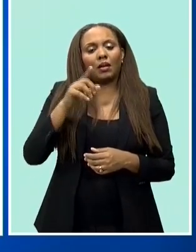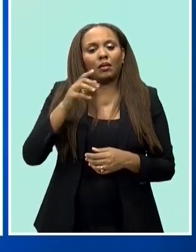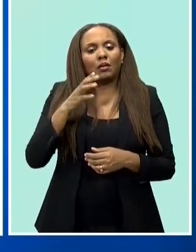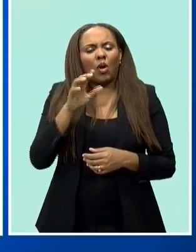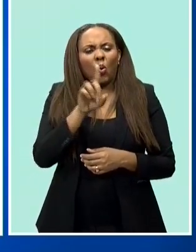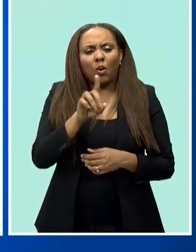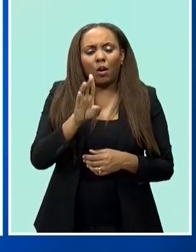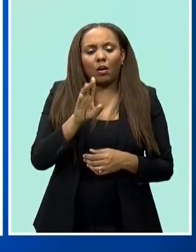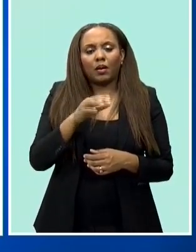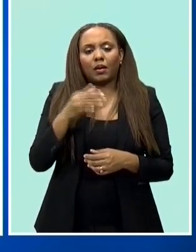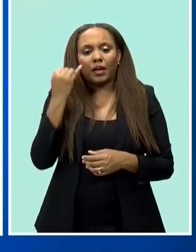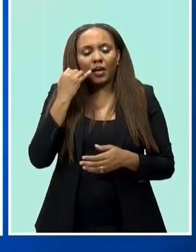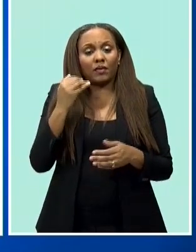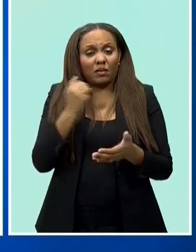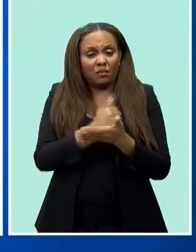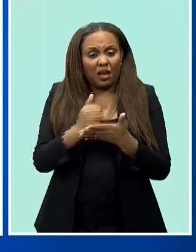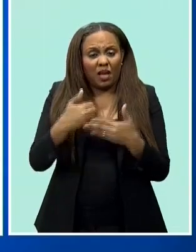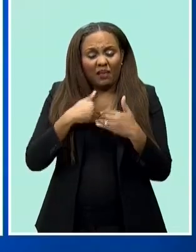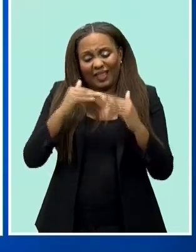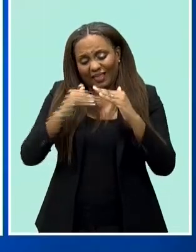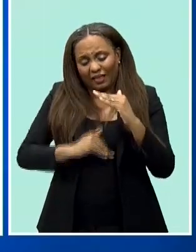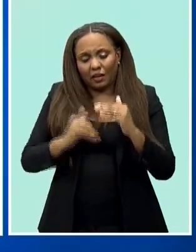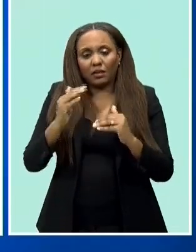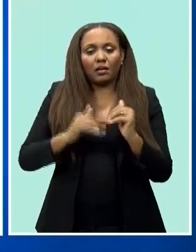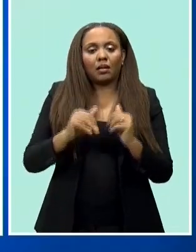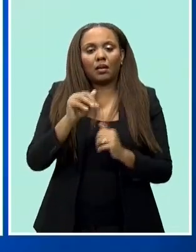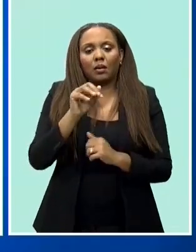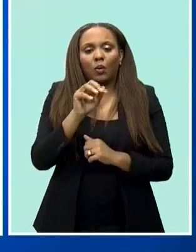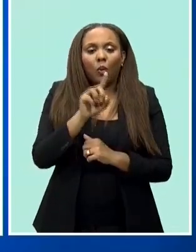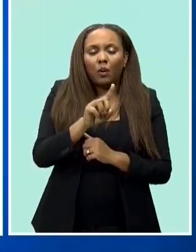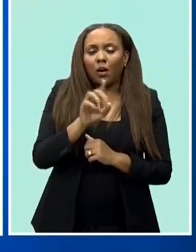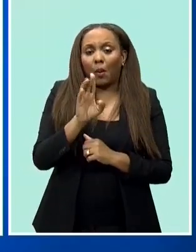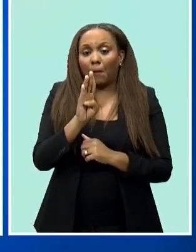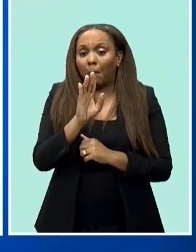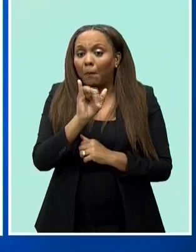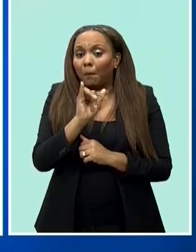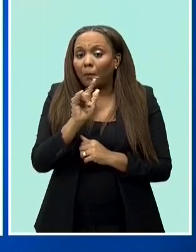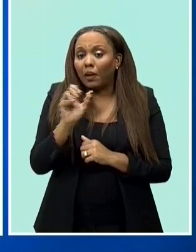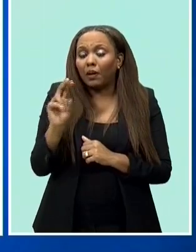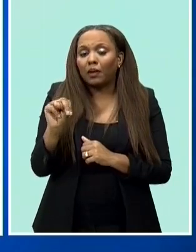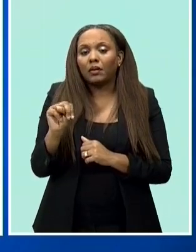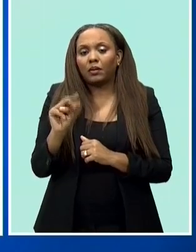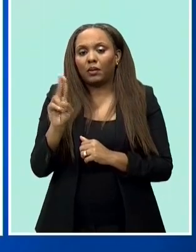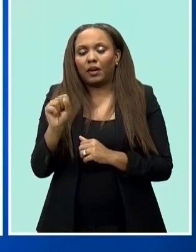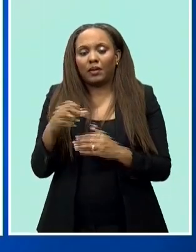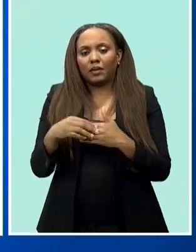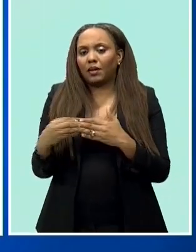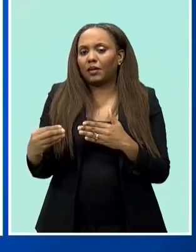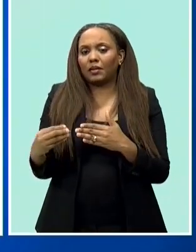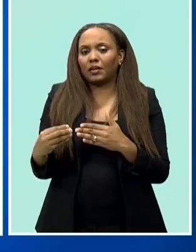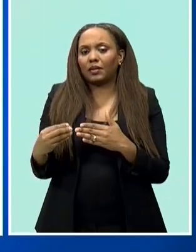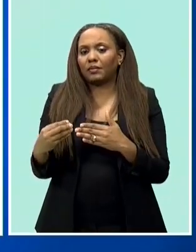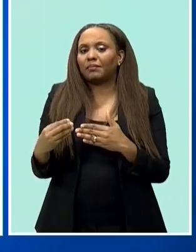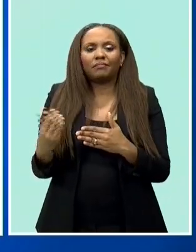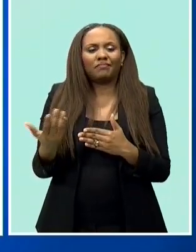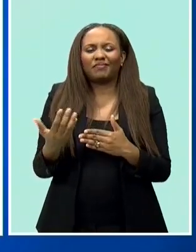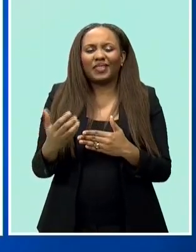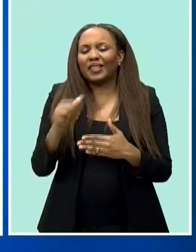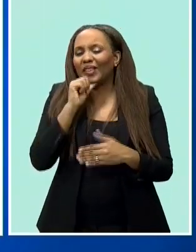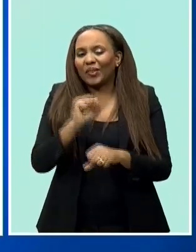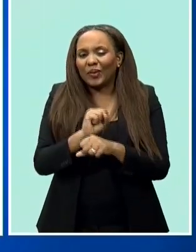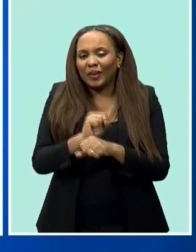banks that have less than $1 billion, they're almost not bankable for corresponding banking. The irony about it is that most of